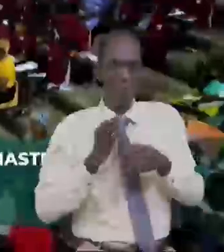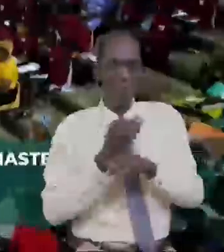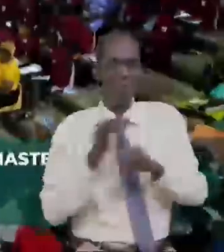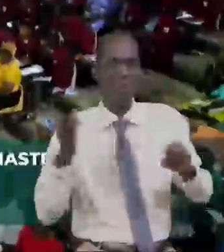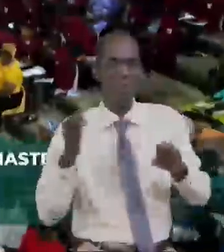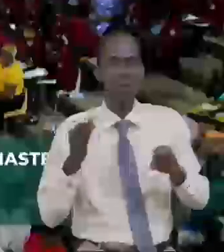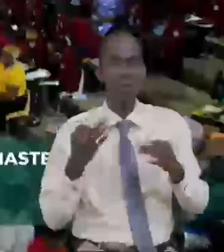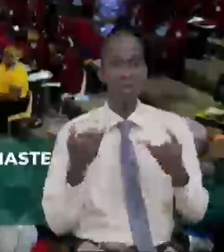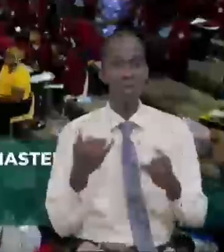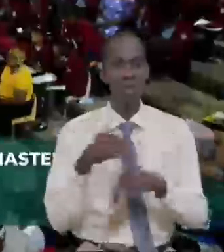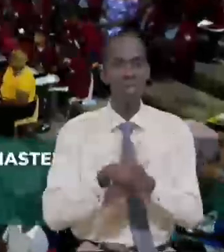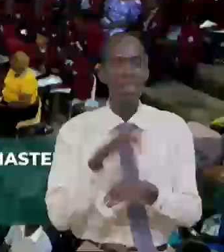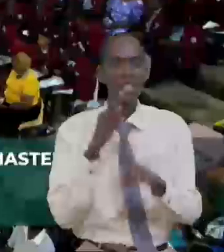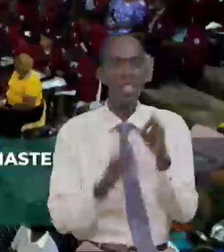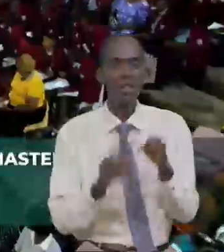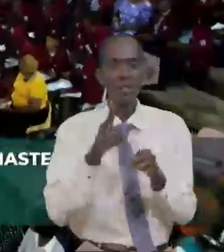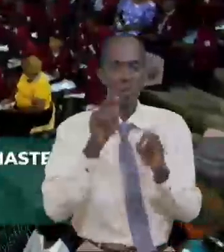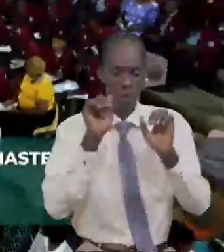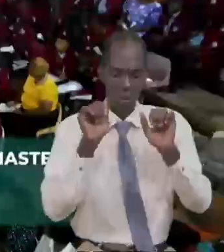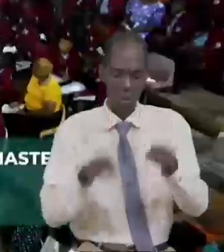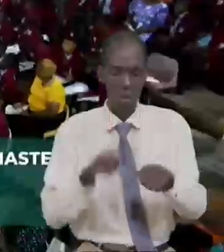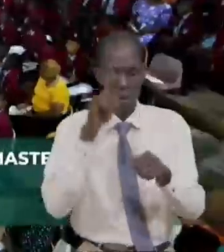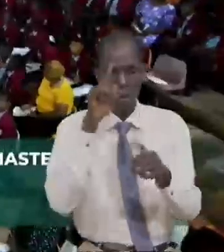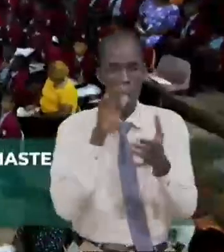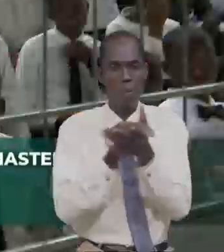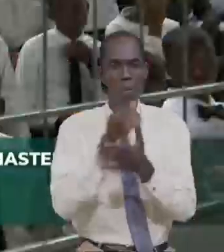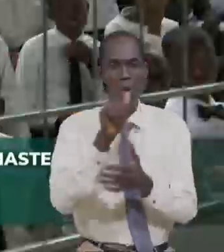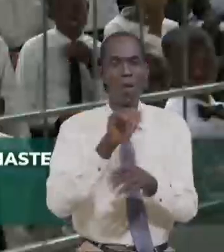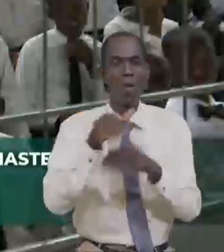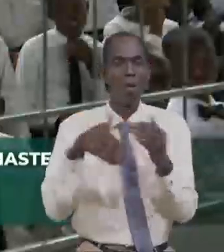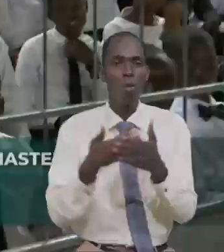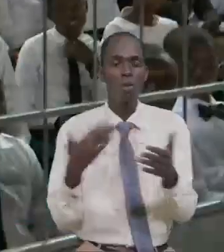free. I said it will set you free.